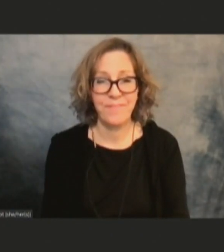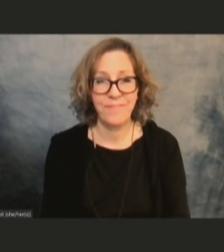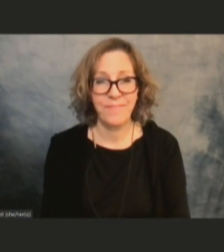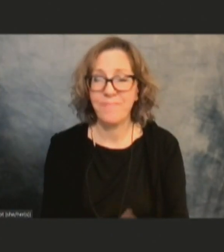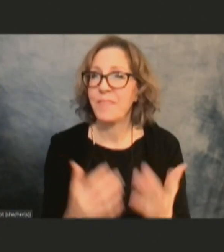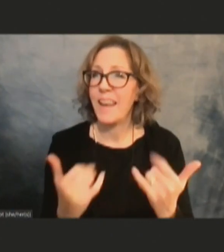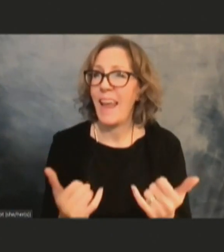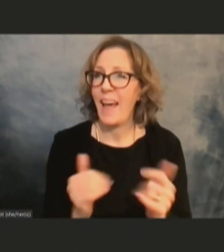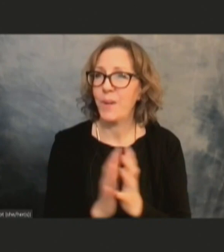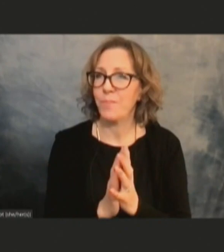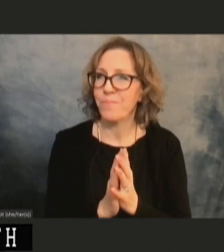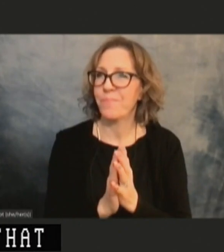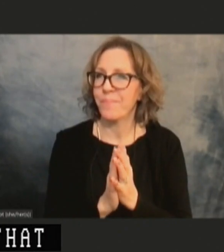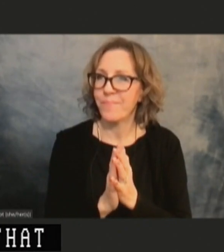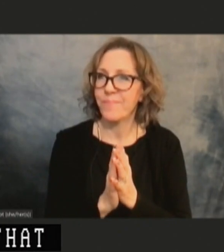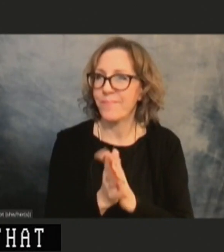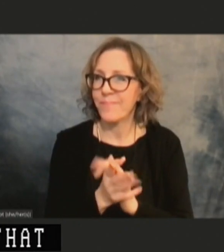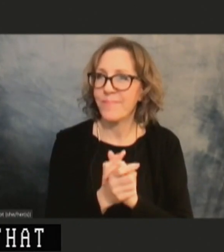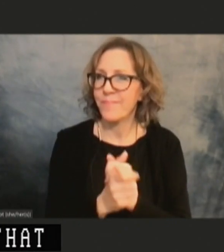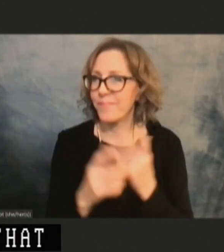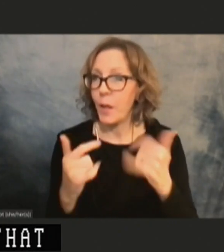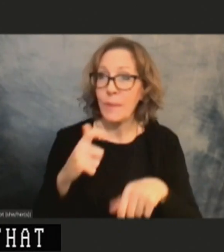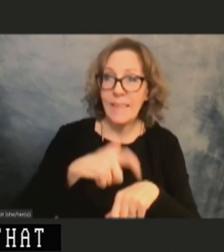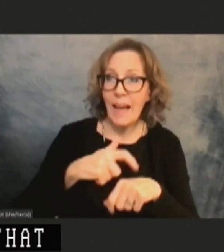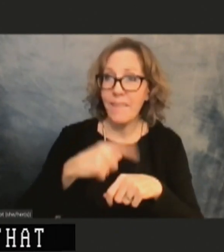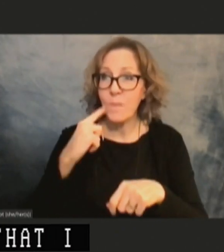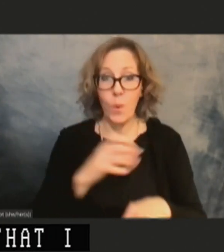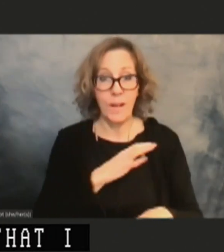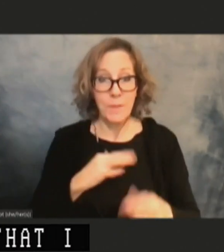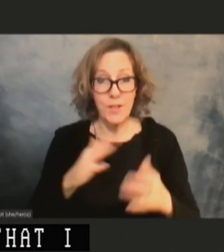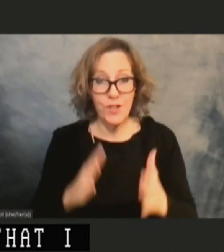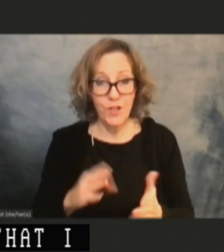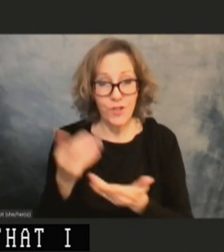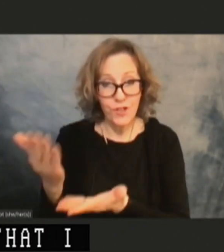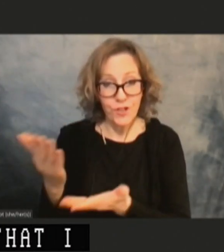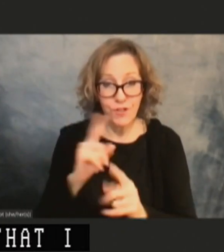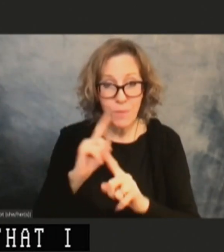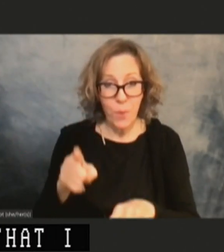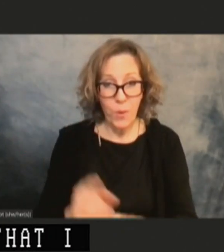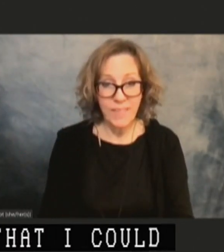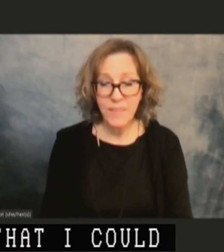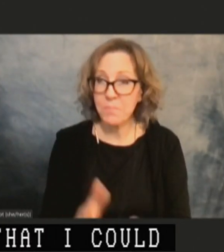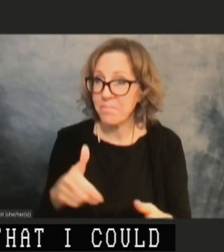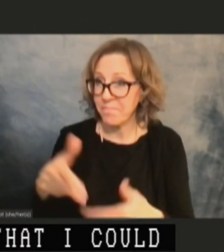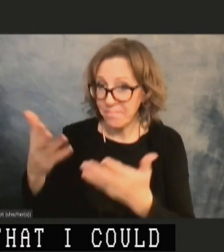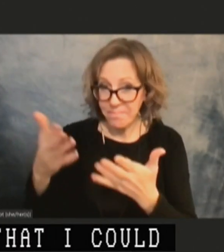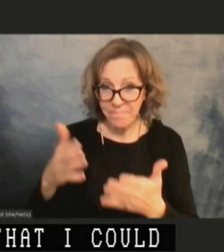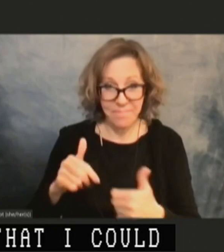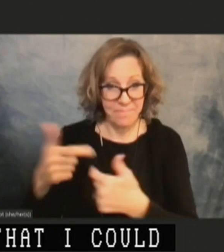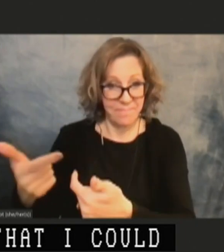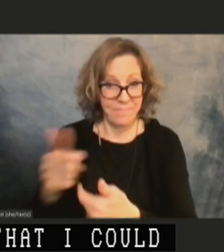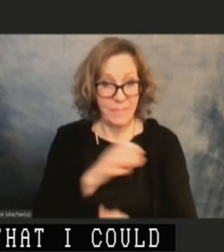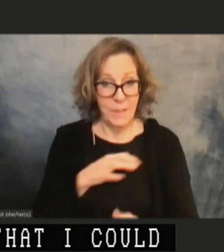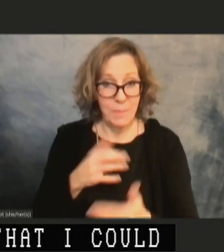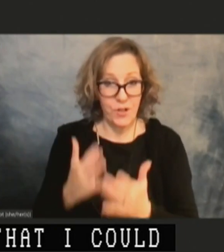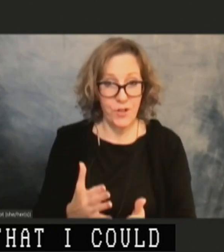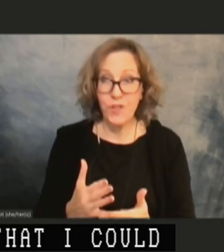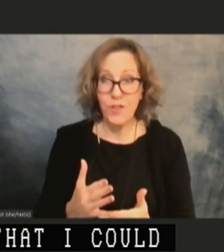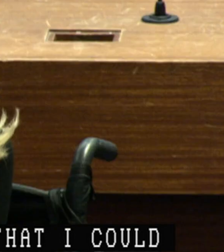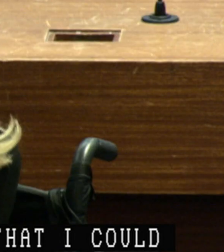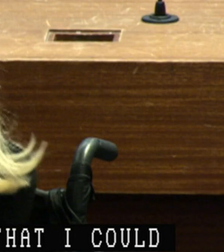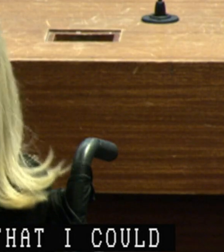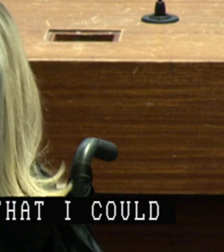All right. It is time for the commissioner's report. Take it away, commissioner. Thanks,